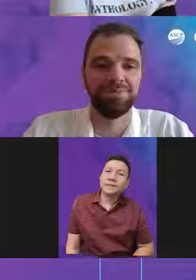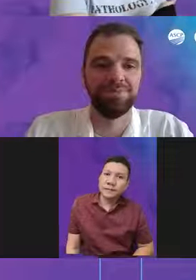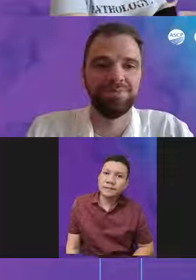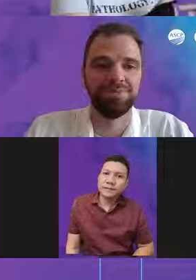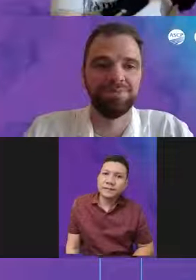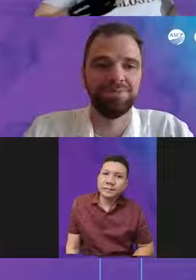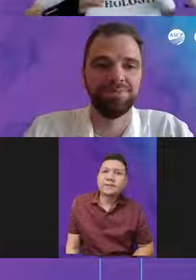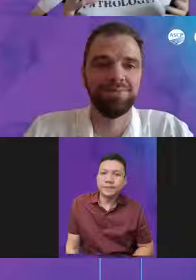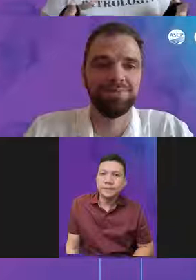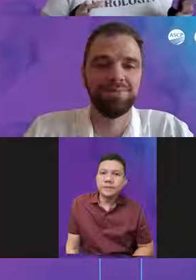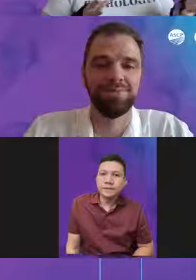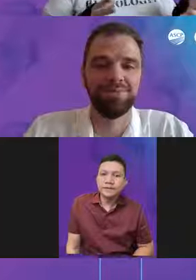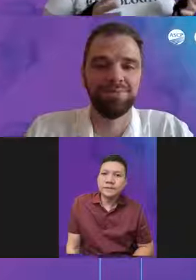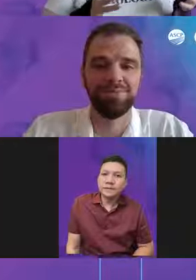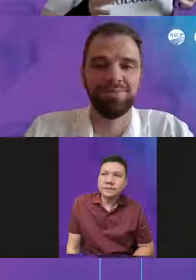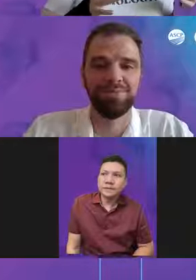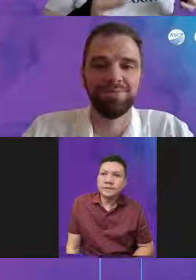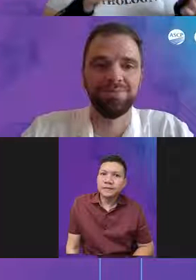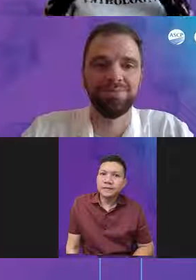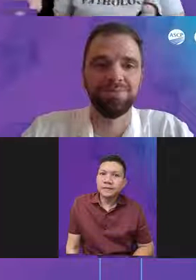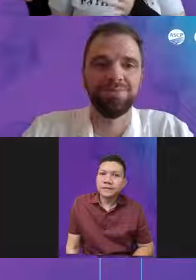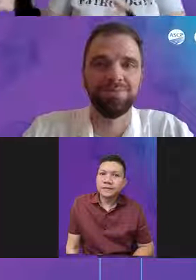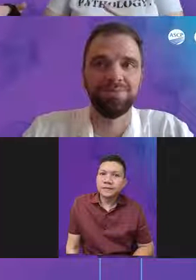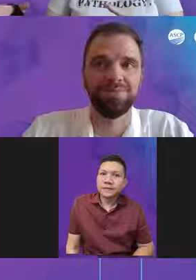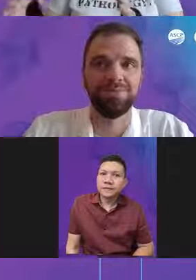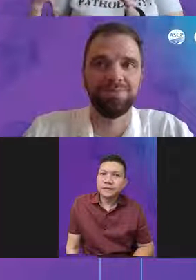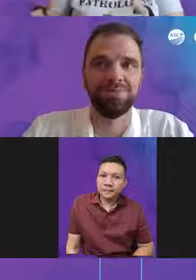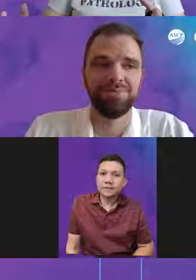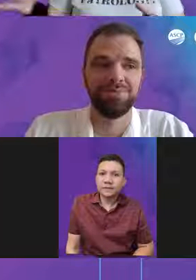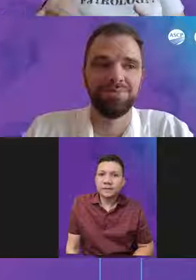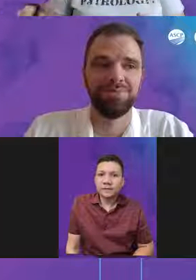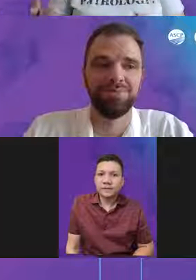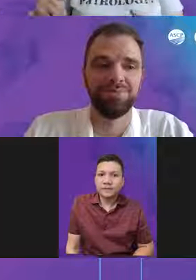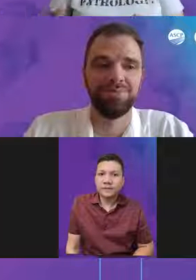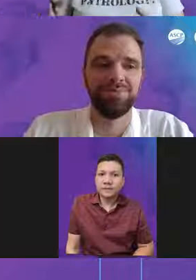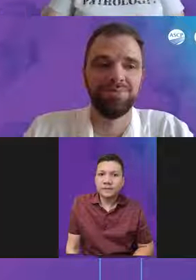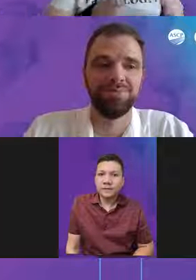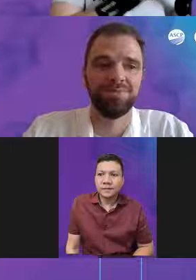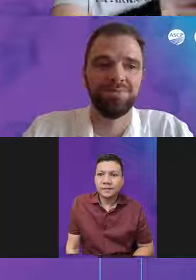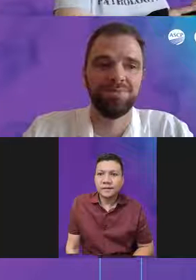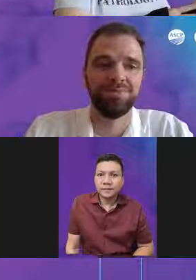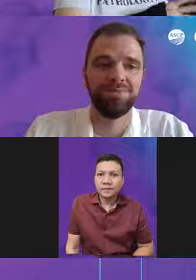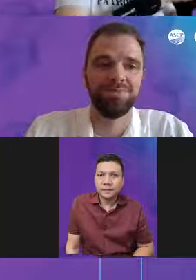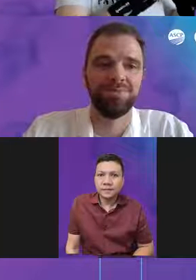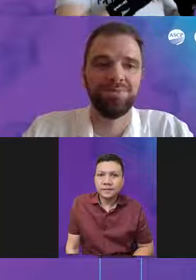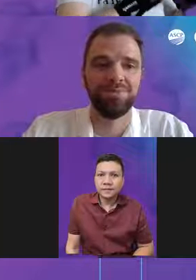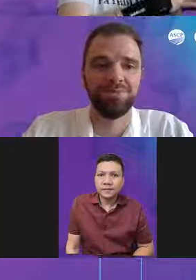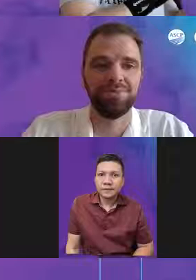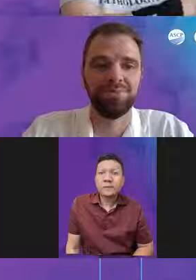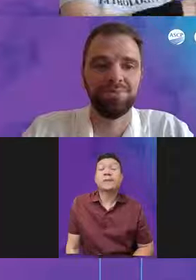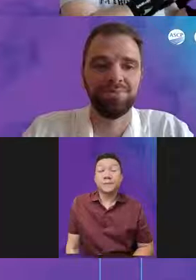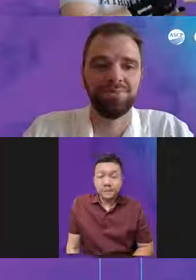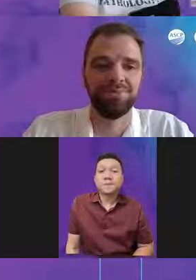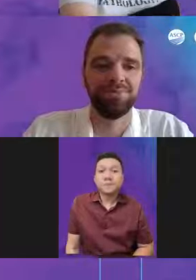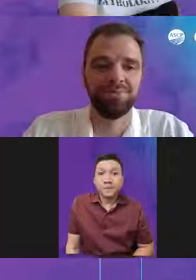out the heavy area, because a lot of times what you don't see in the normal counting area is where,